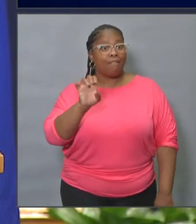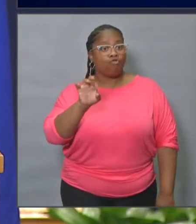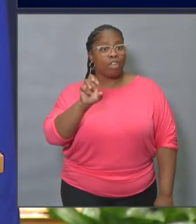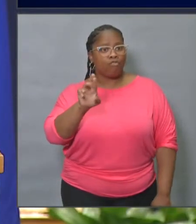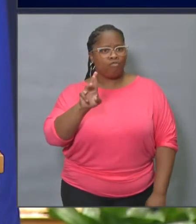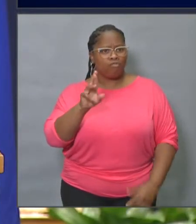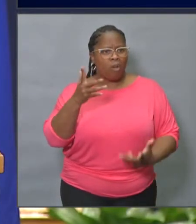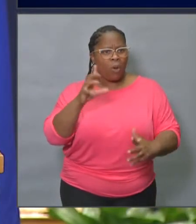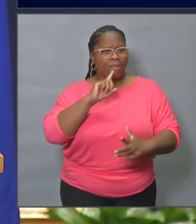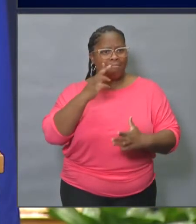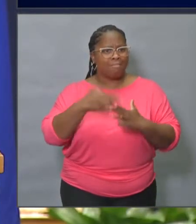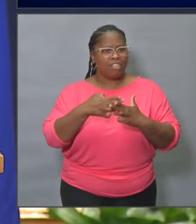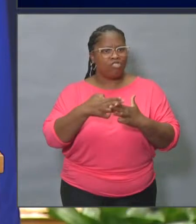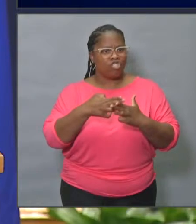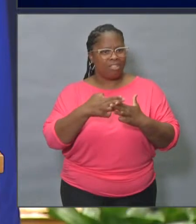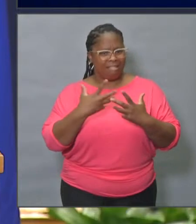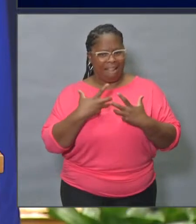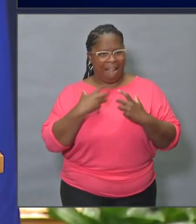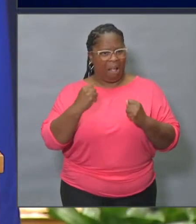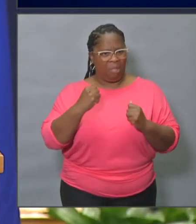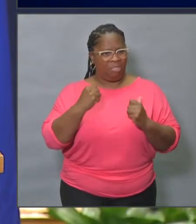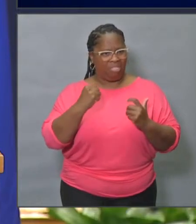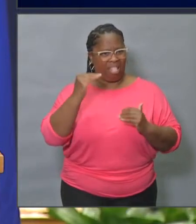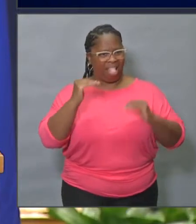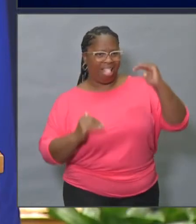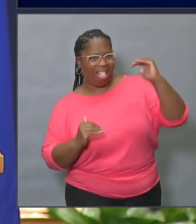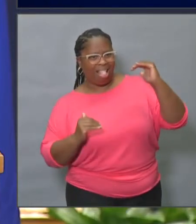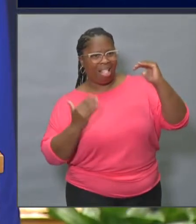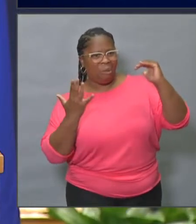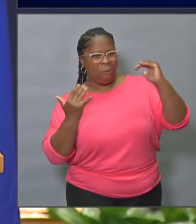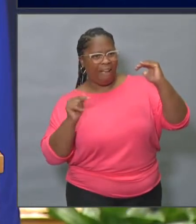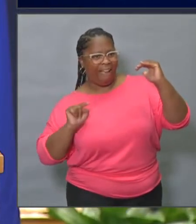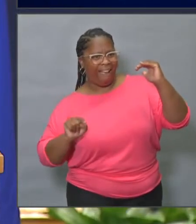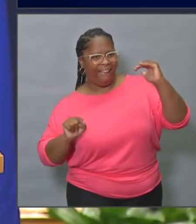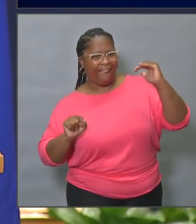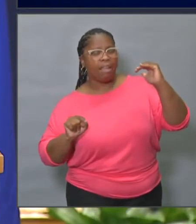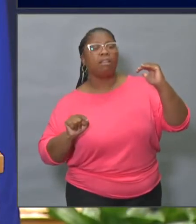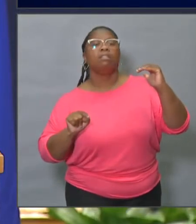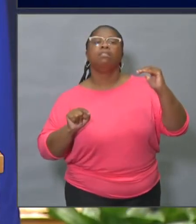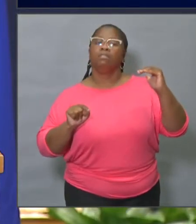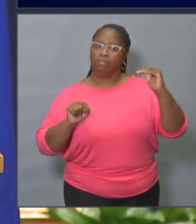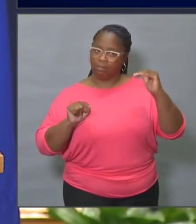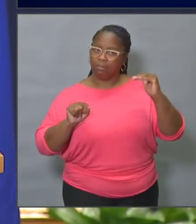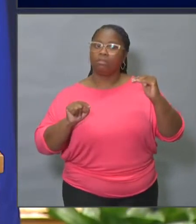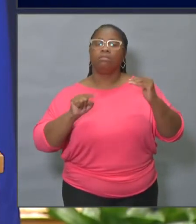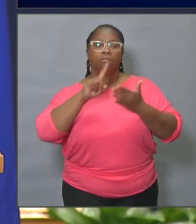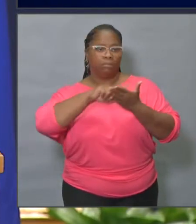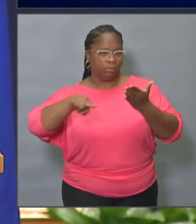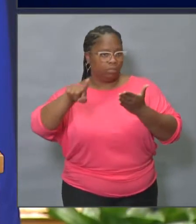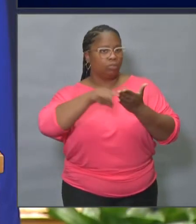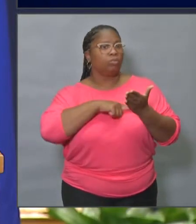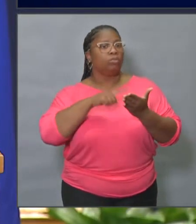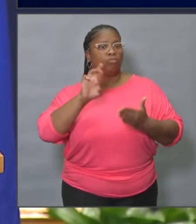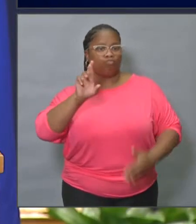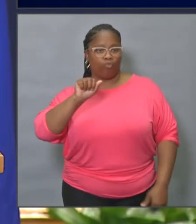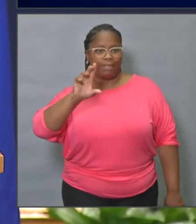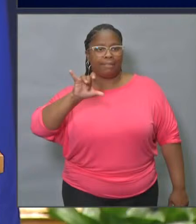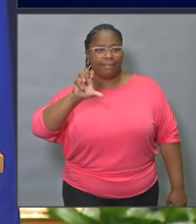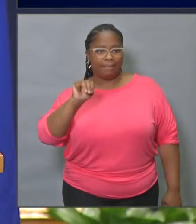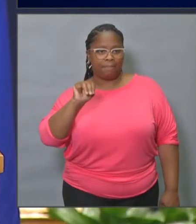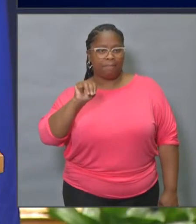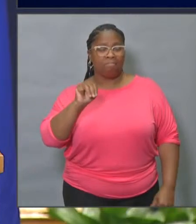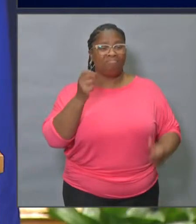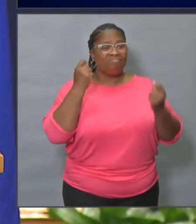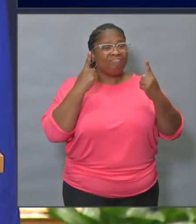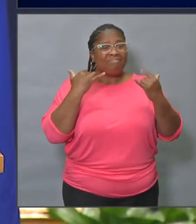the pandemic, is systemic racism and discrimination. And I want to ensure that during these increasingly difficult